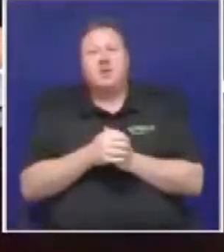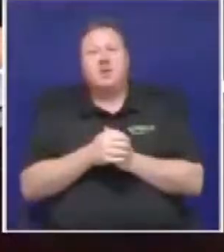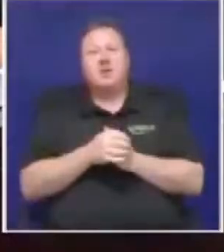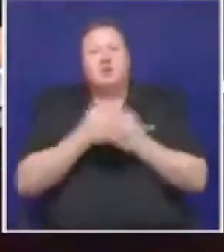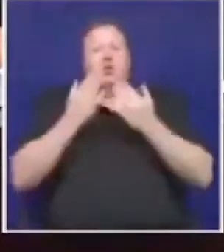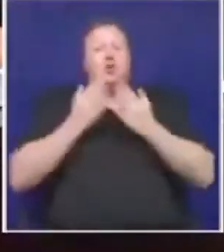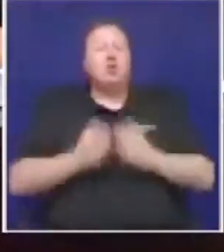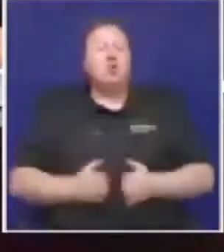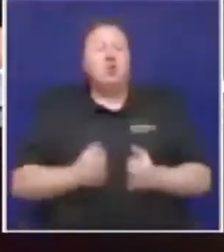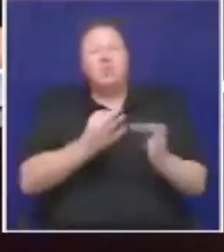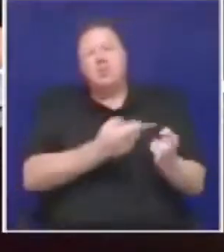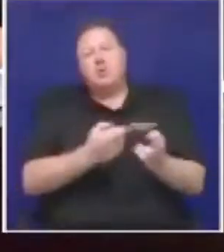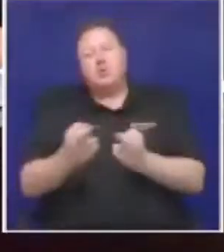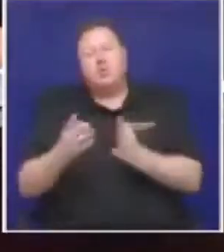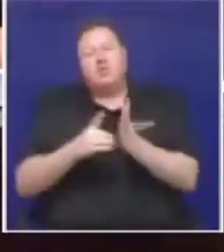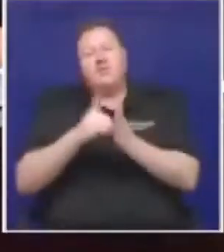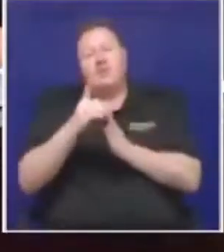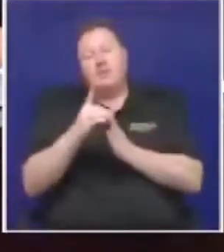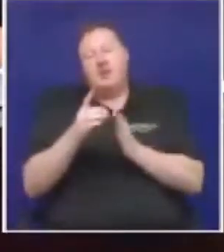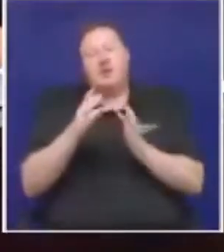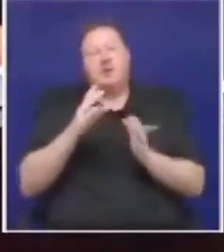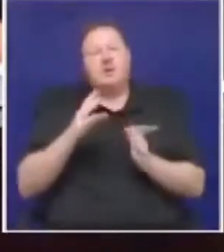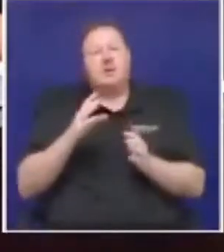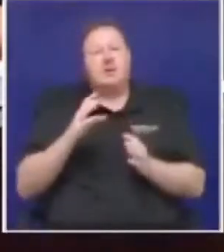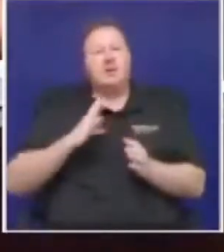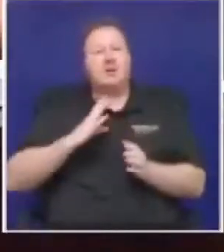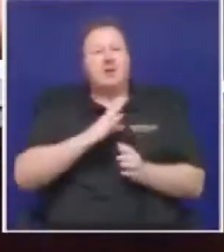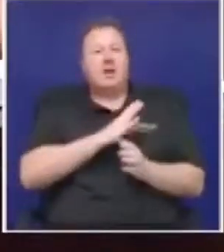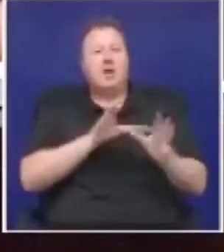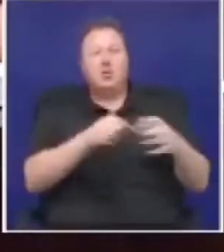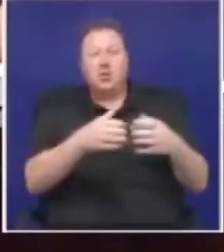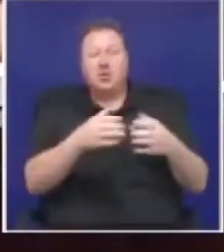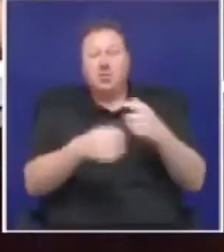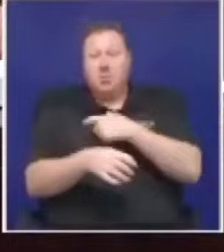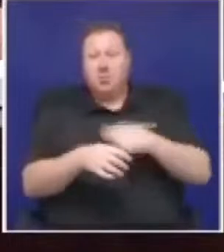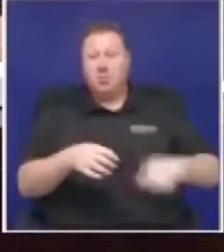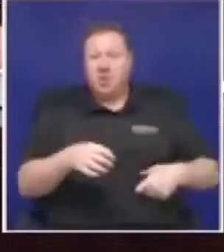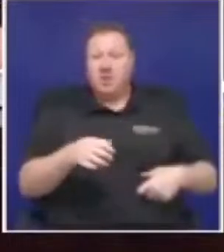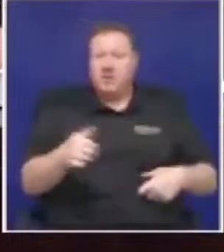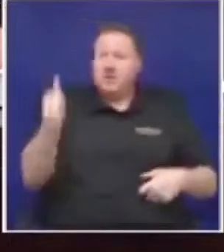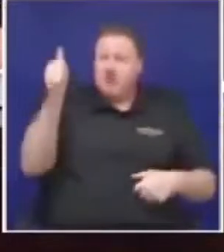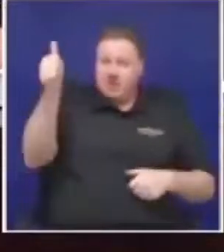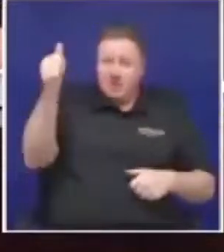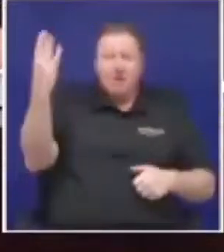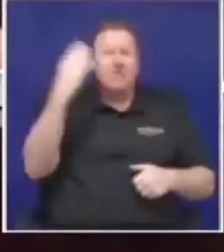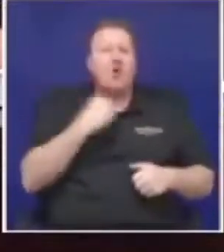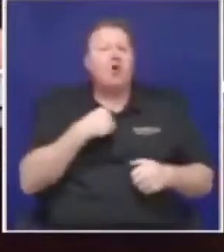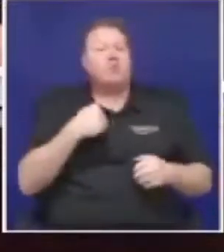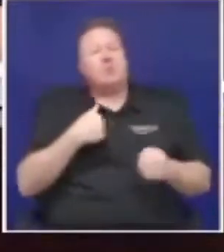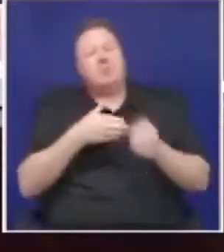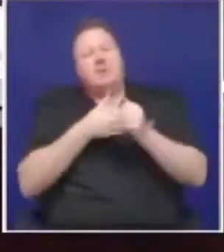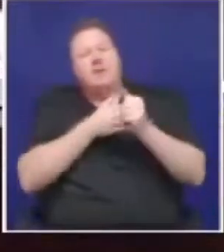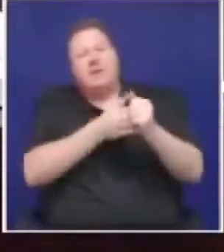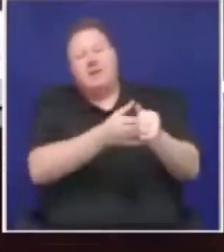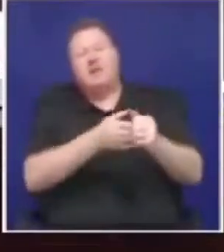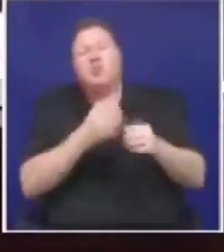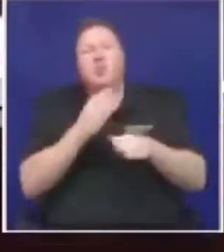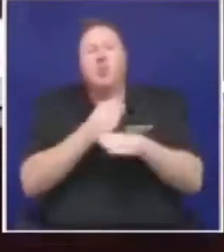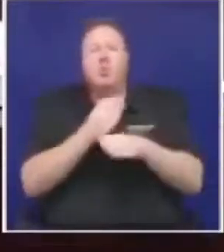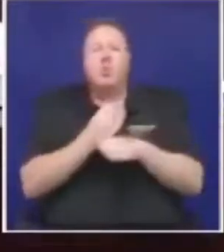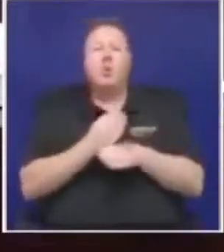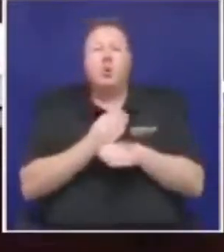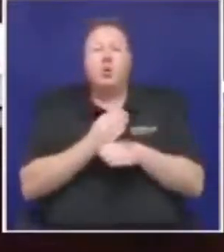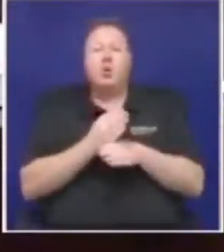Resource Development Council, which the President has asked me to lead. We work with labor, with business